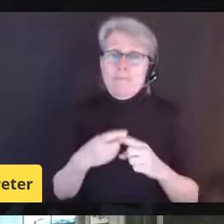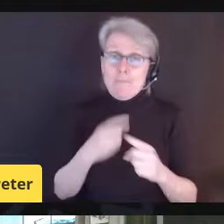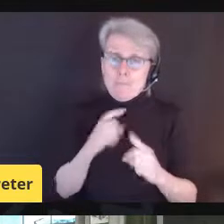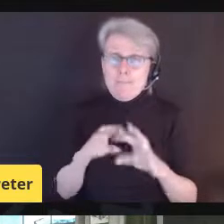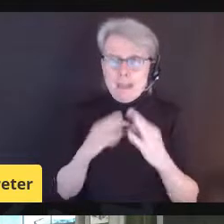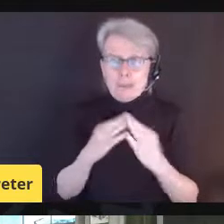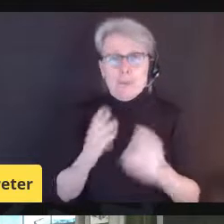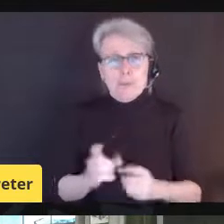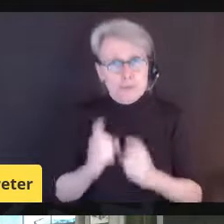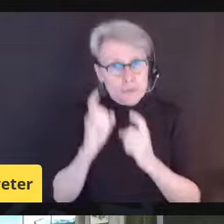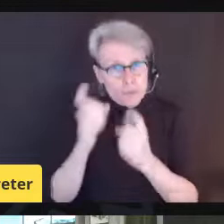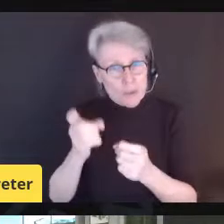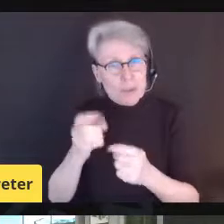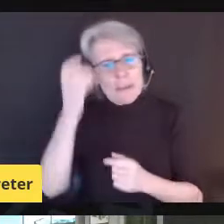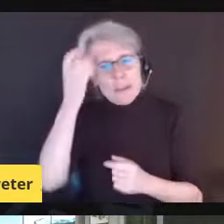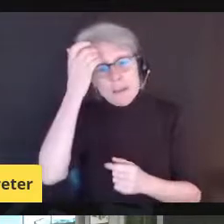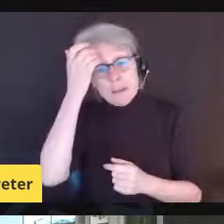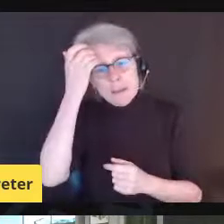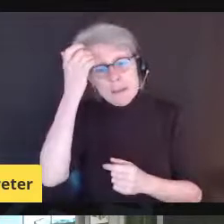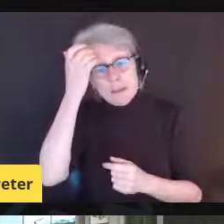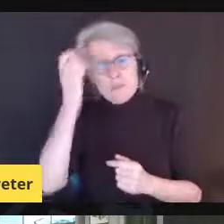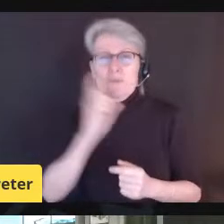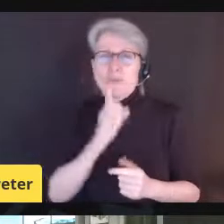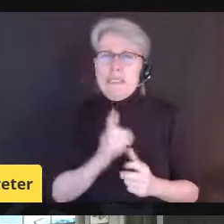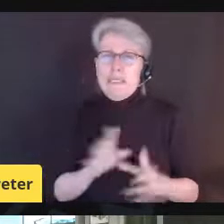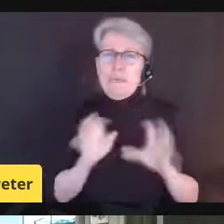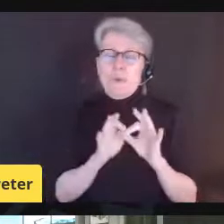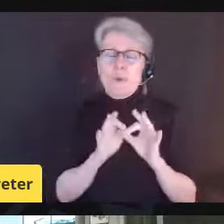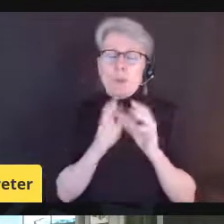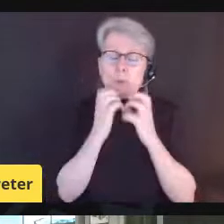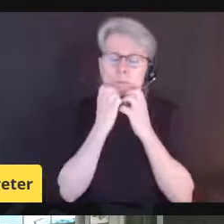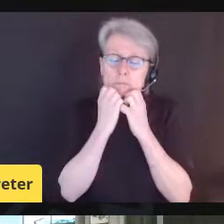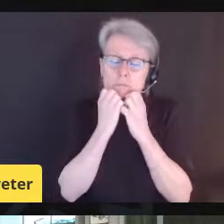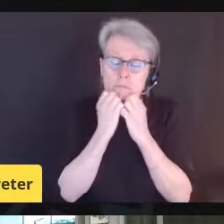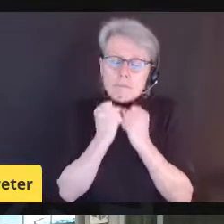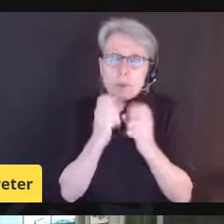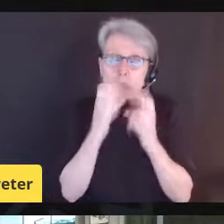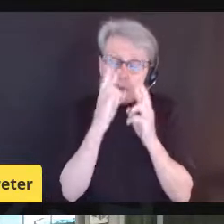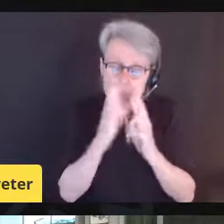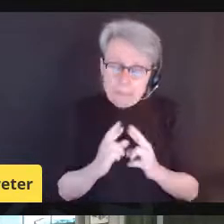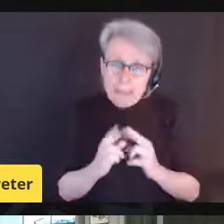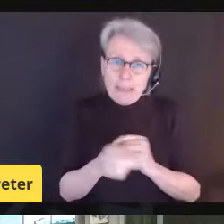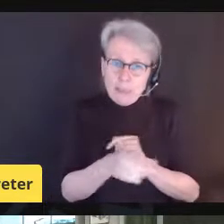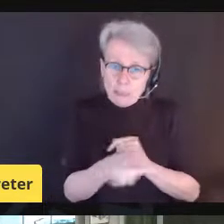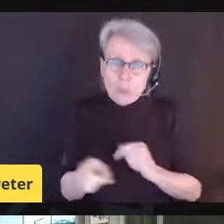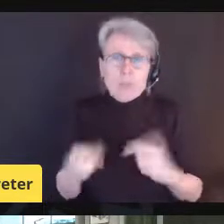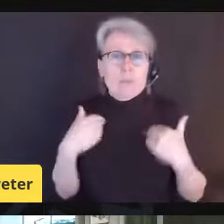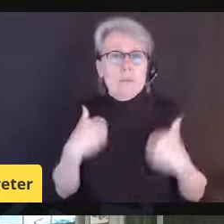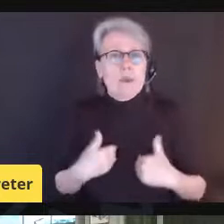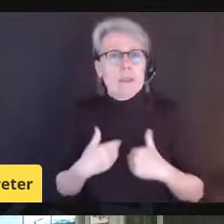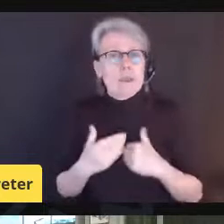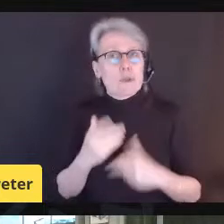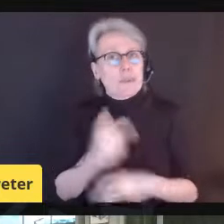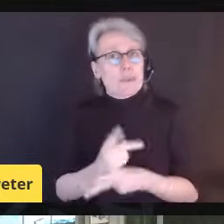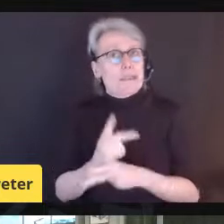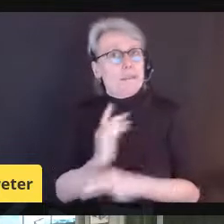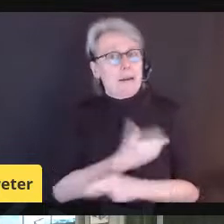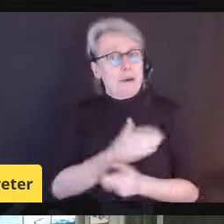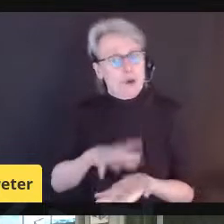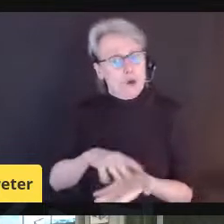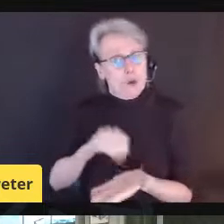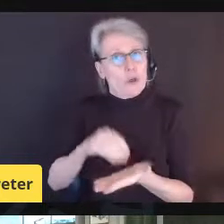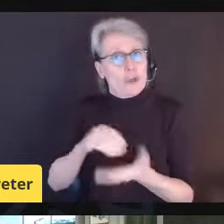important that we really respect these remains that we use to further our education and our knowledge.